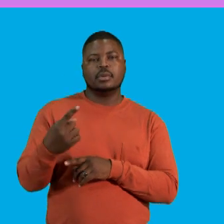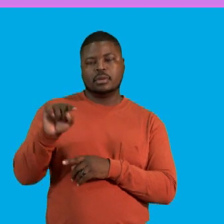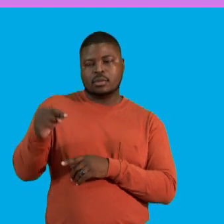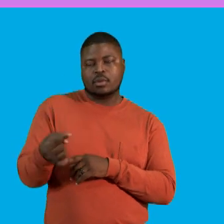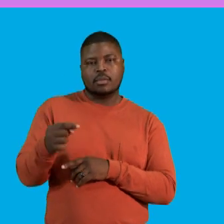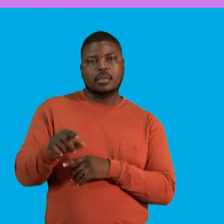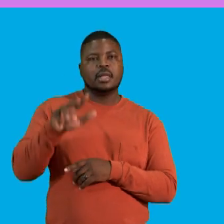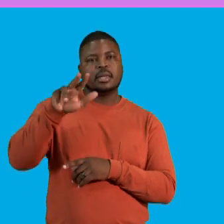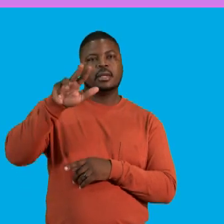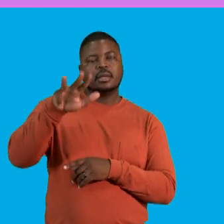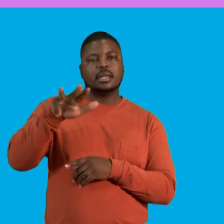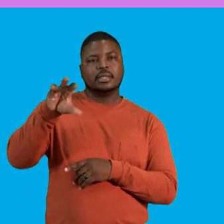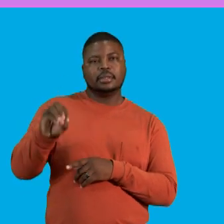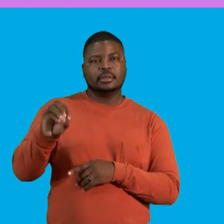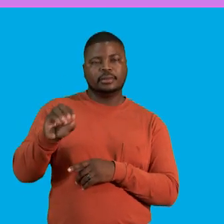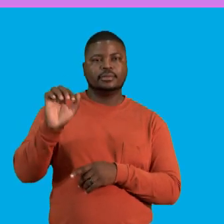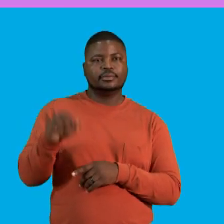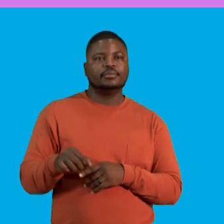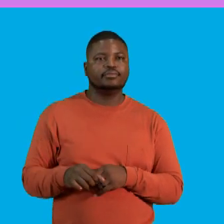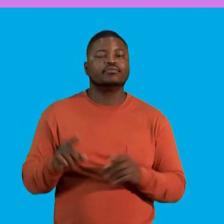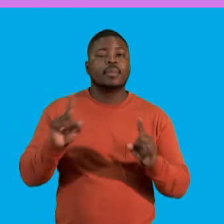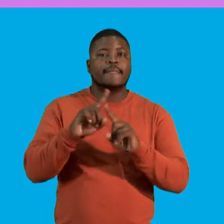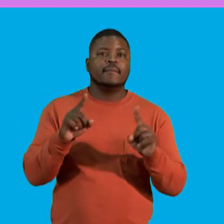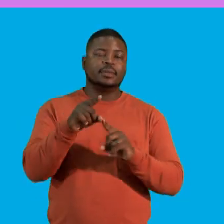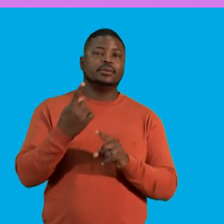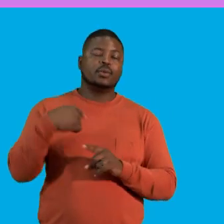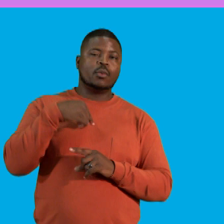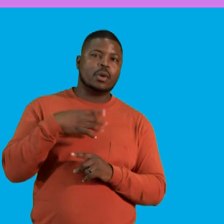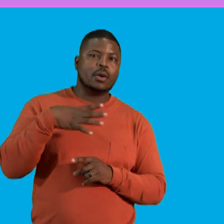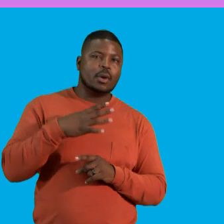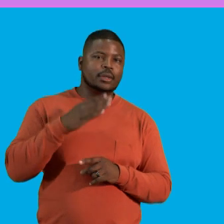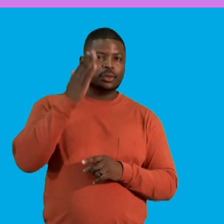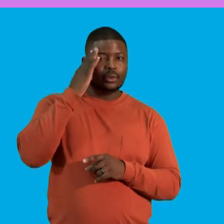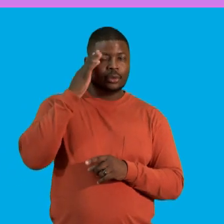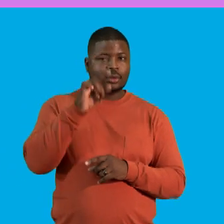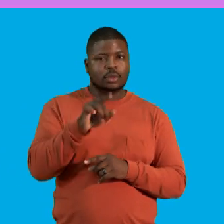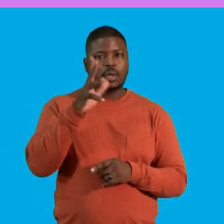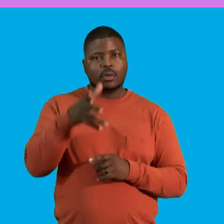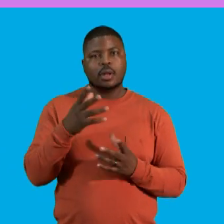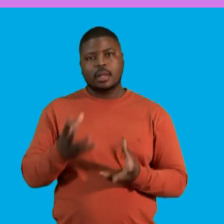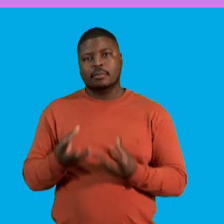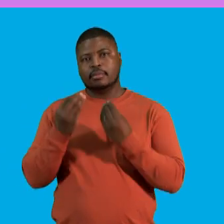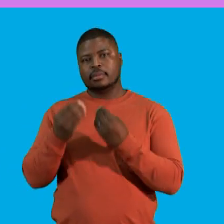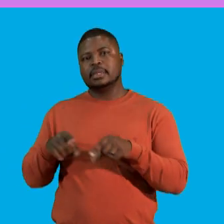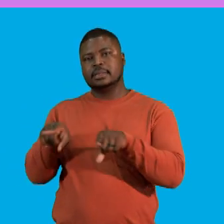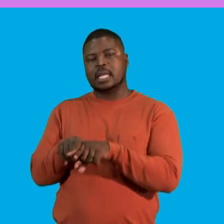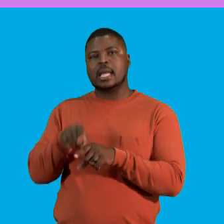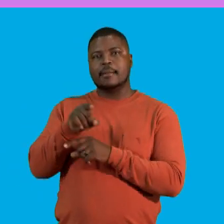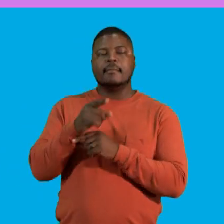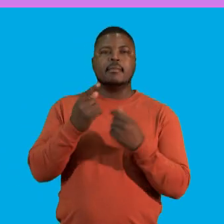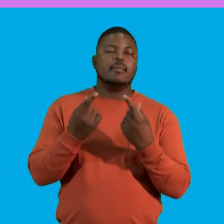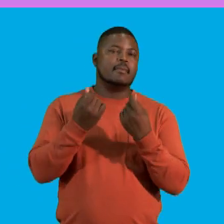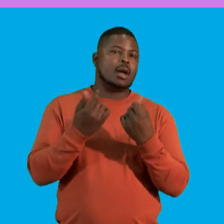rand. 90 cents equals to. Now, we have to verify whether are we going to get the very same